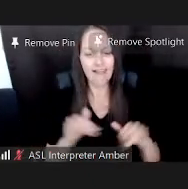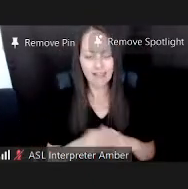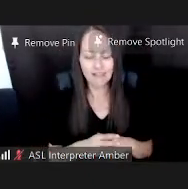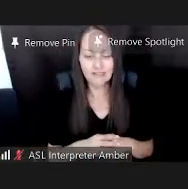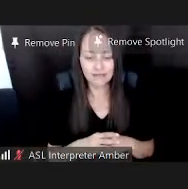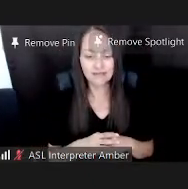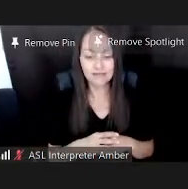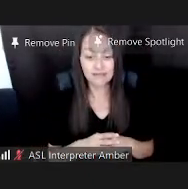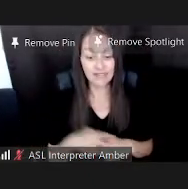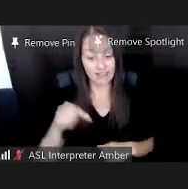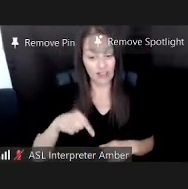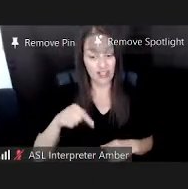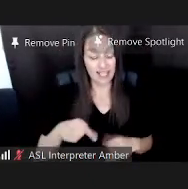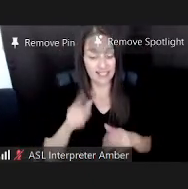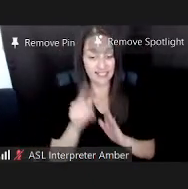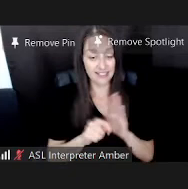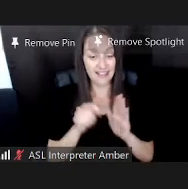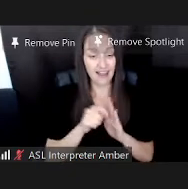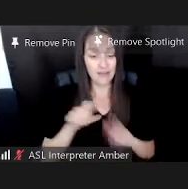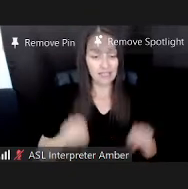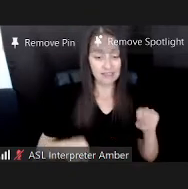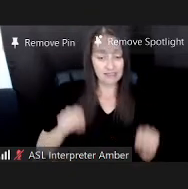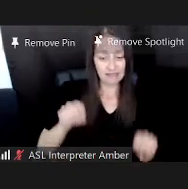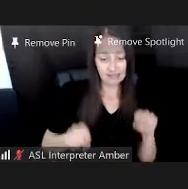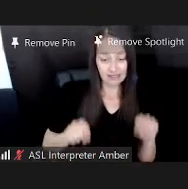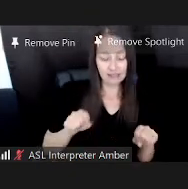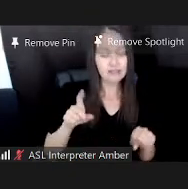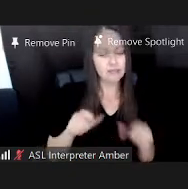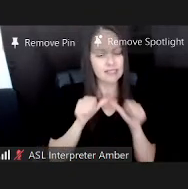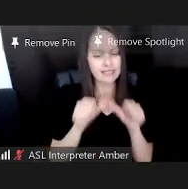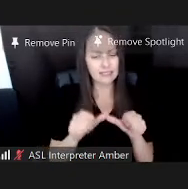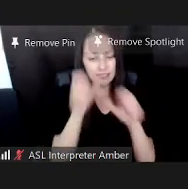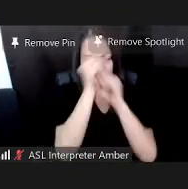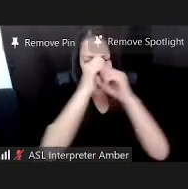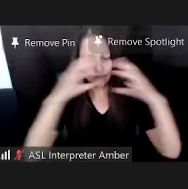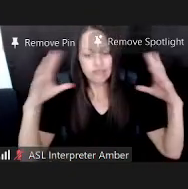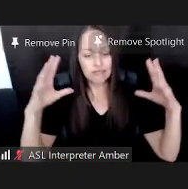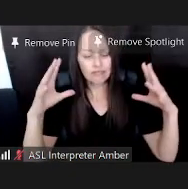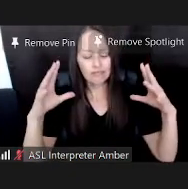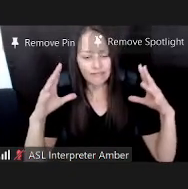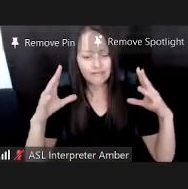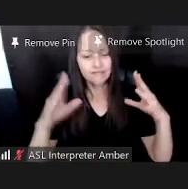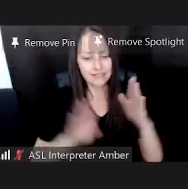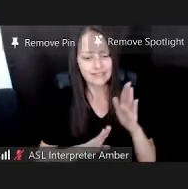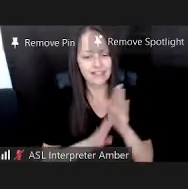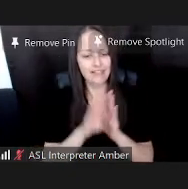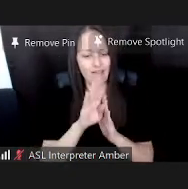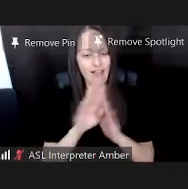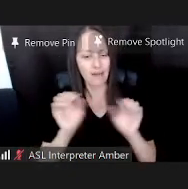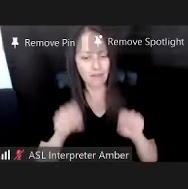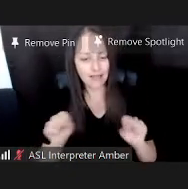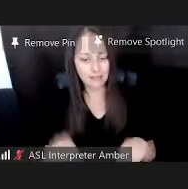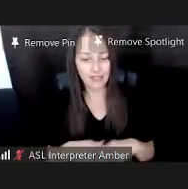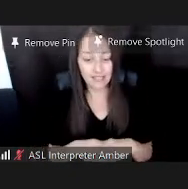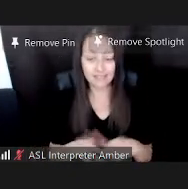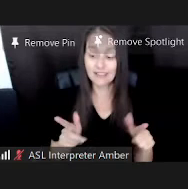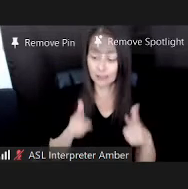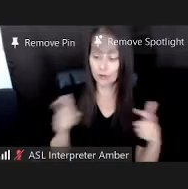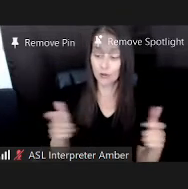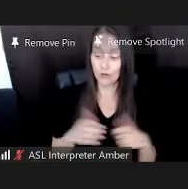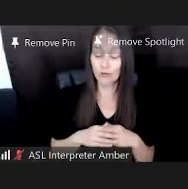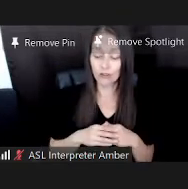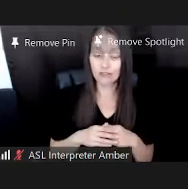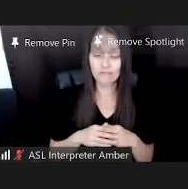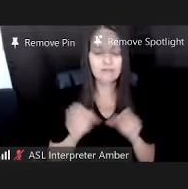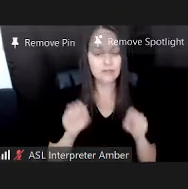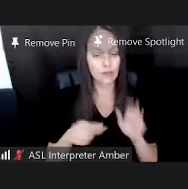through this uncertainty to build possibility, it's huge, is a way to model to our